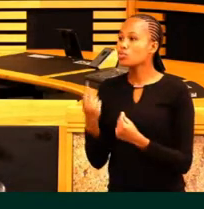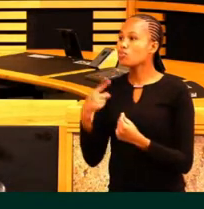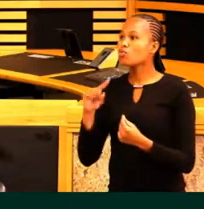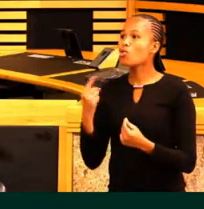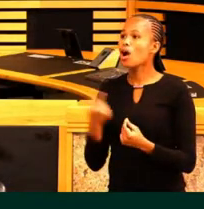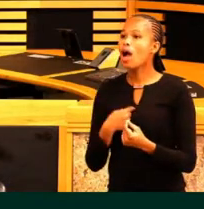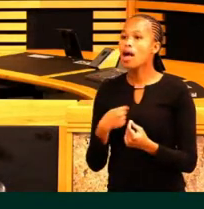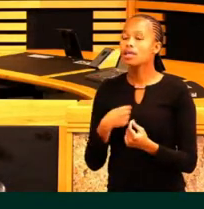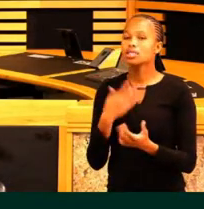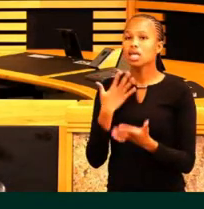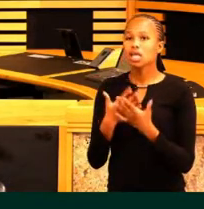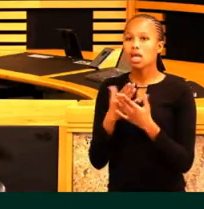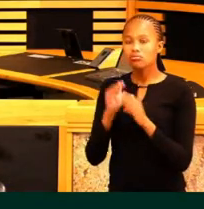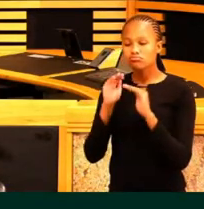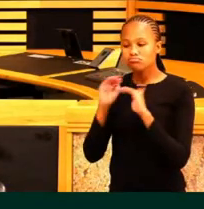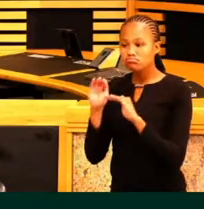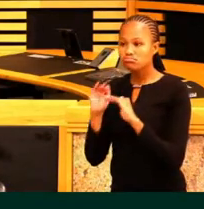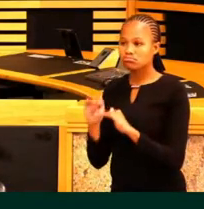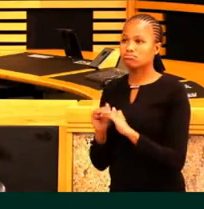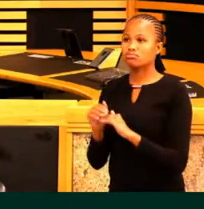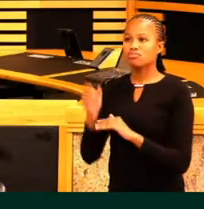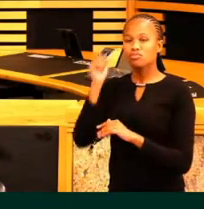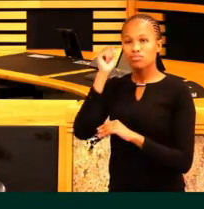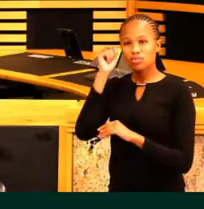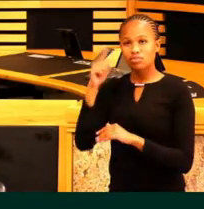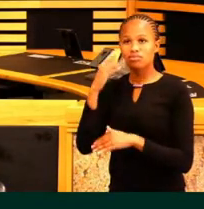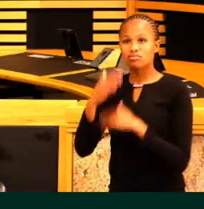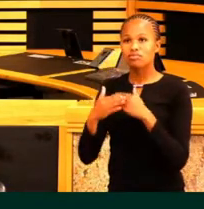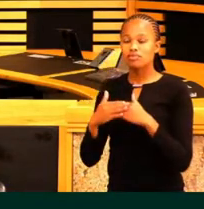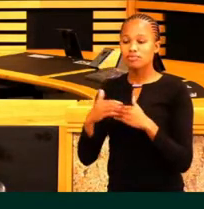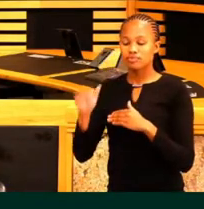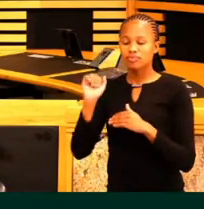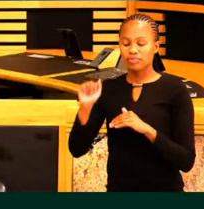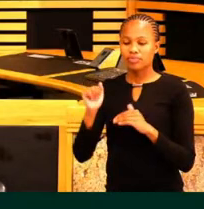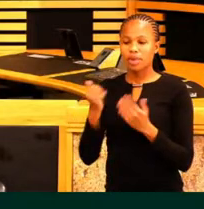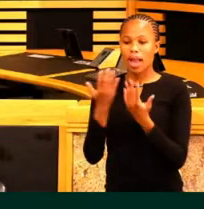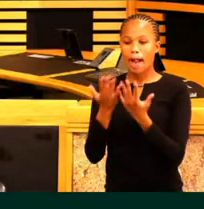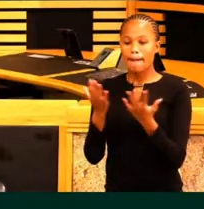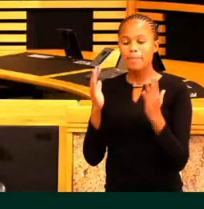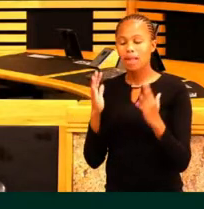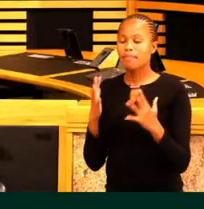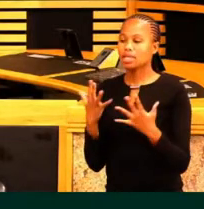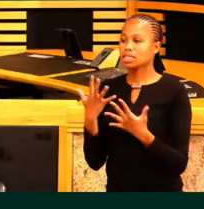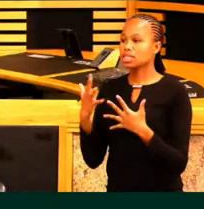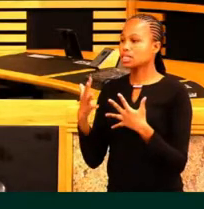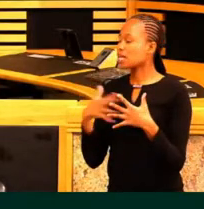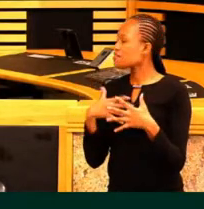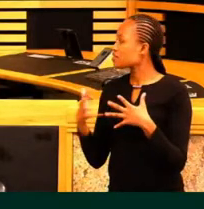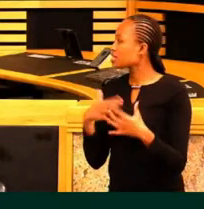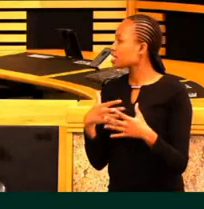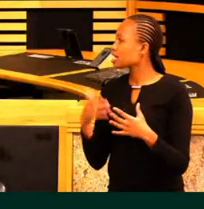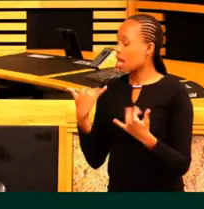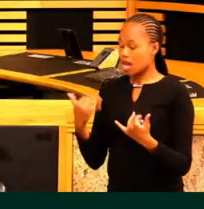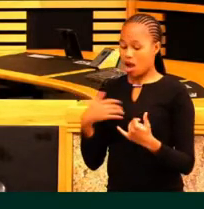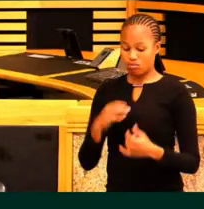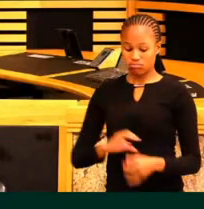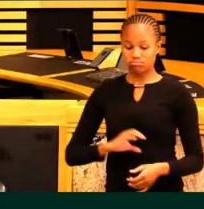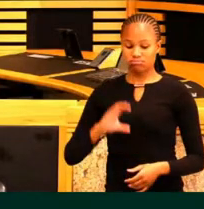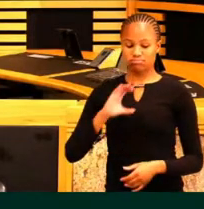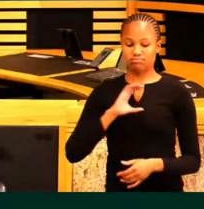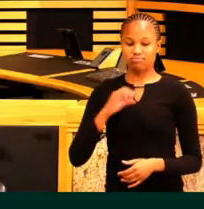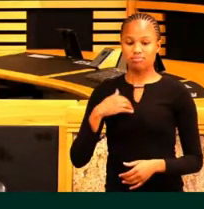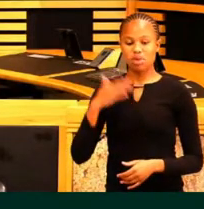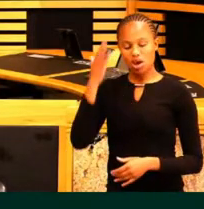to be schooled to understand the proceedings of the parliament and everything else now we're more confident that at least